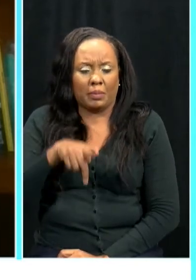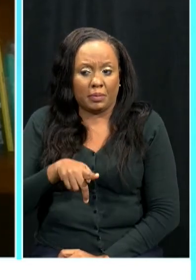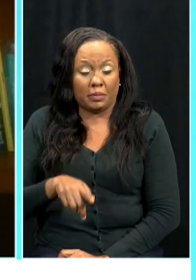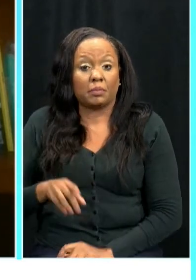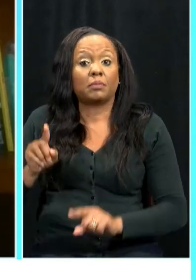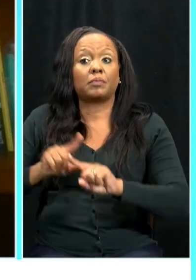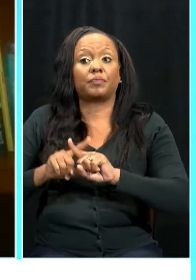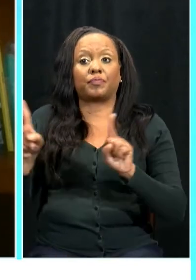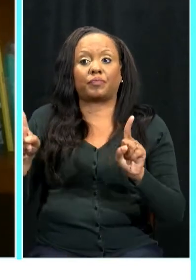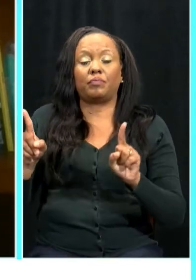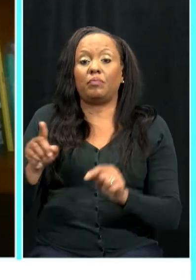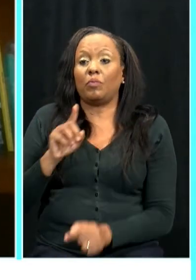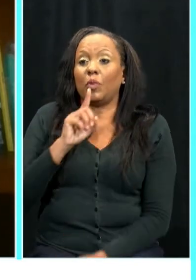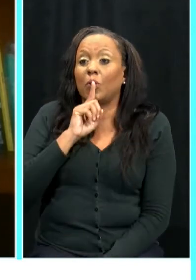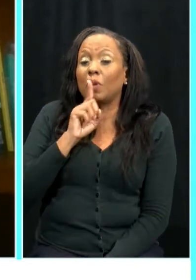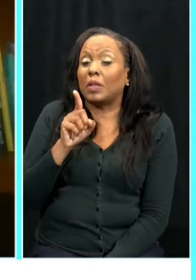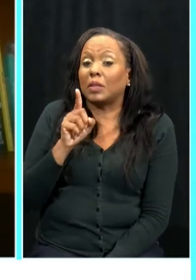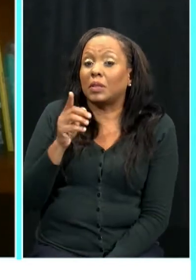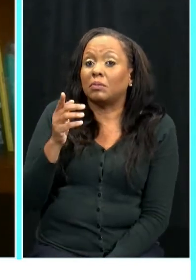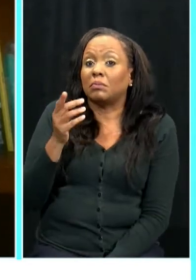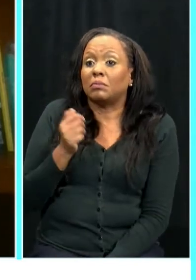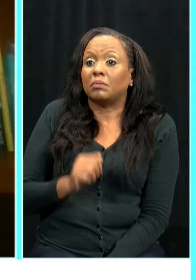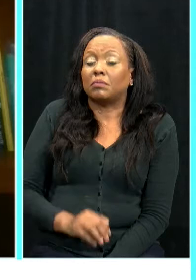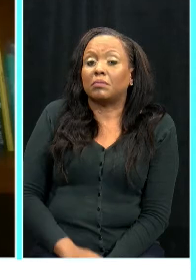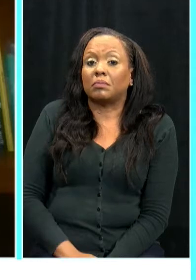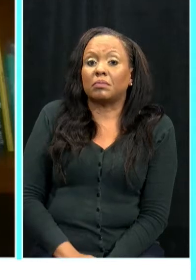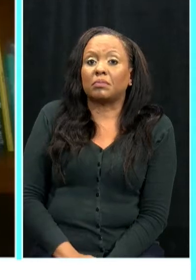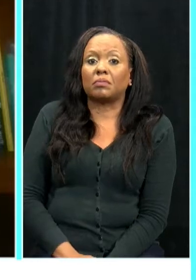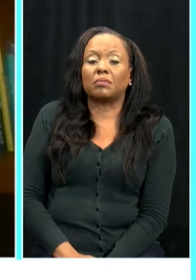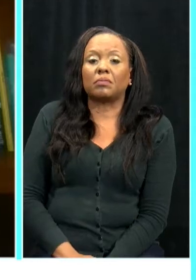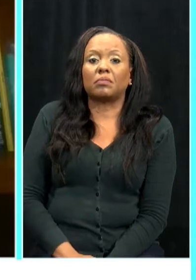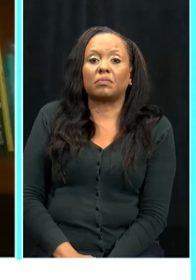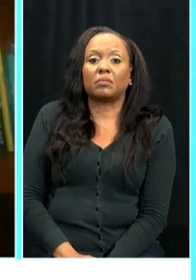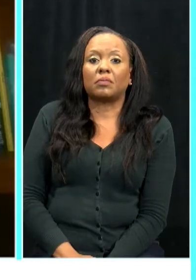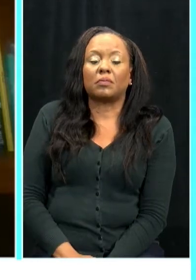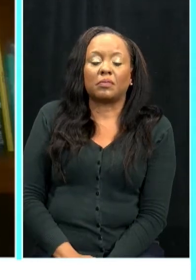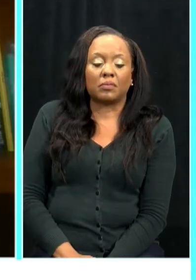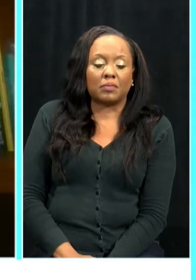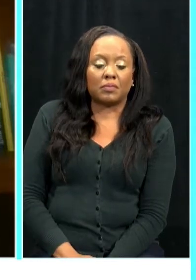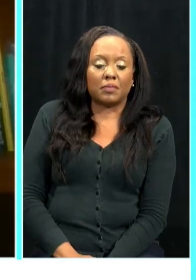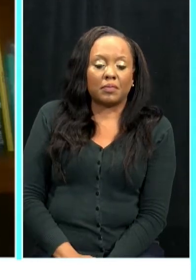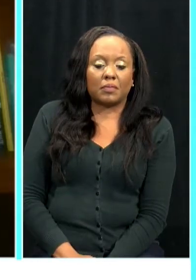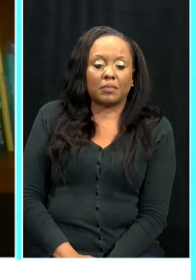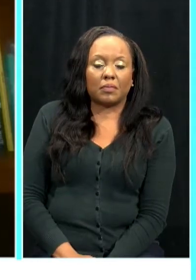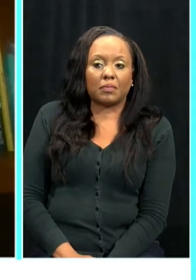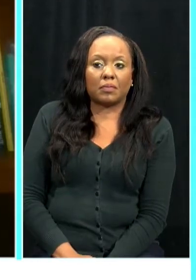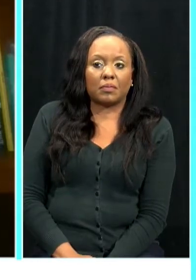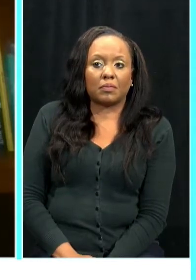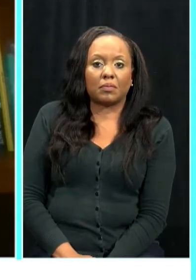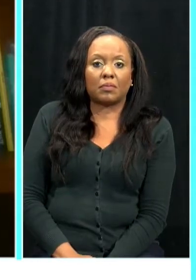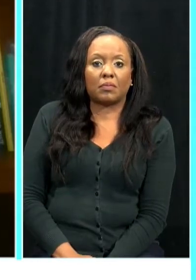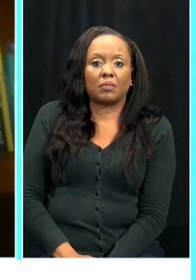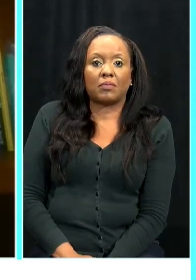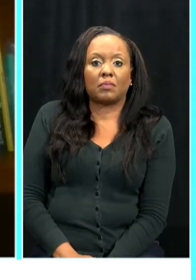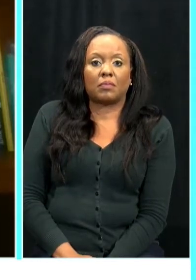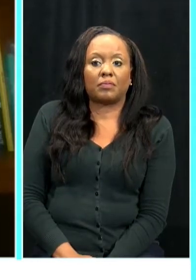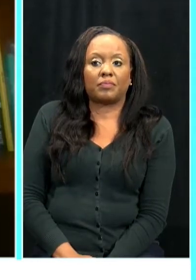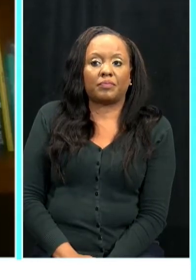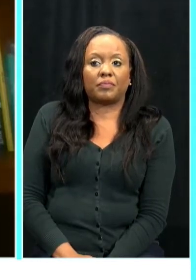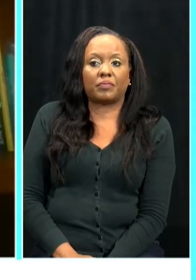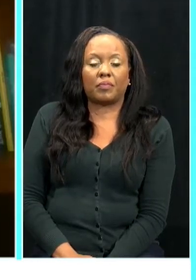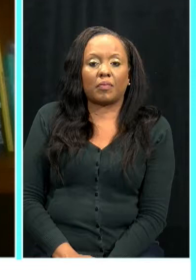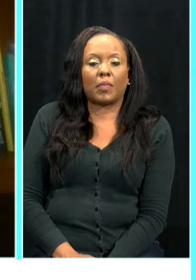when you do a cost benefit, what was the issue that made it so necessary, that made the